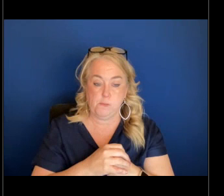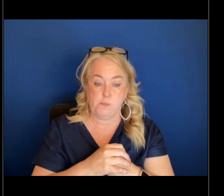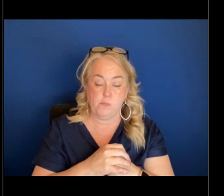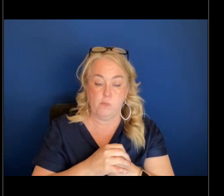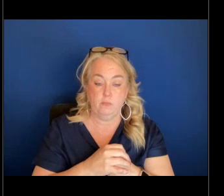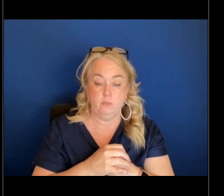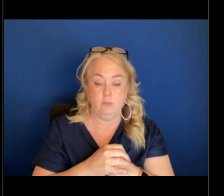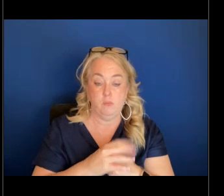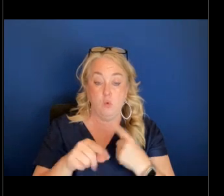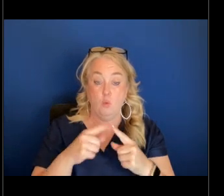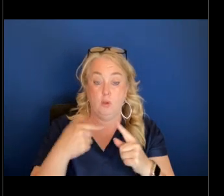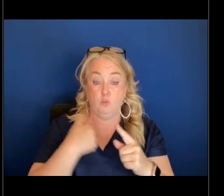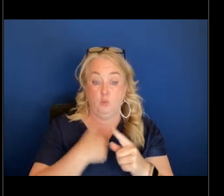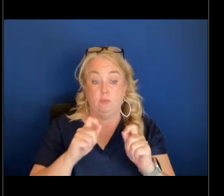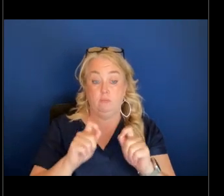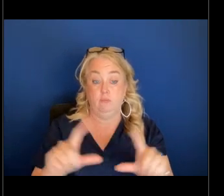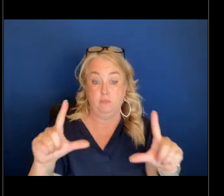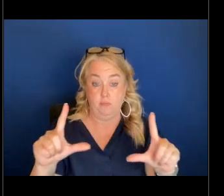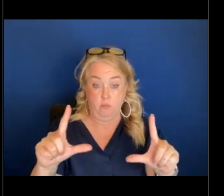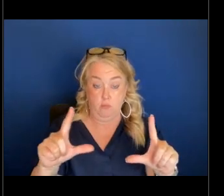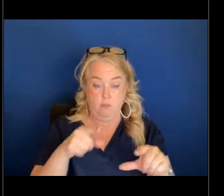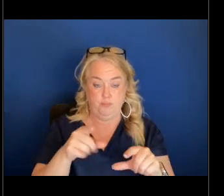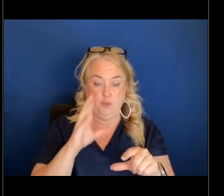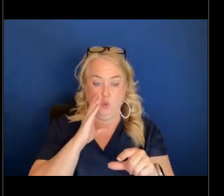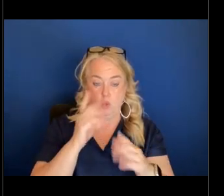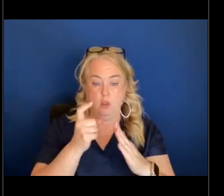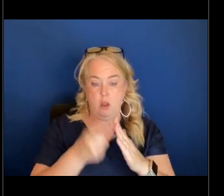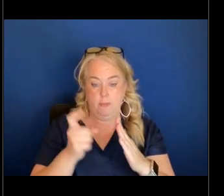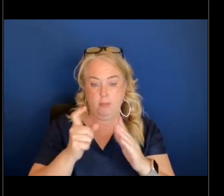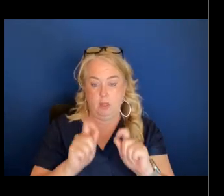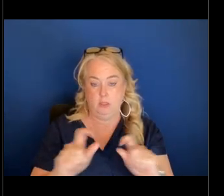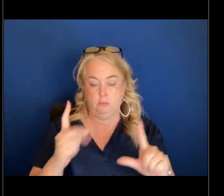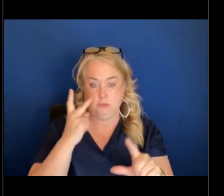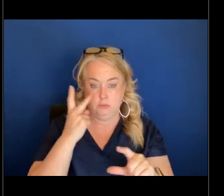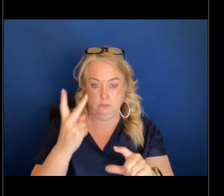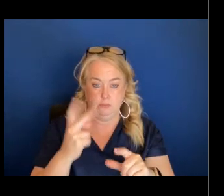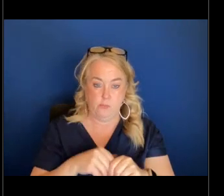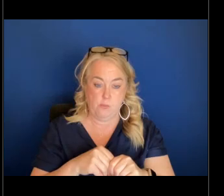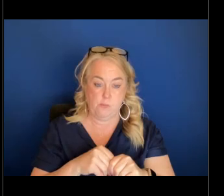When we launch the polls, they will automatically appear.